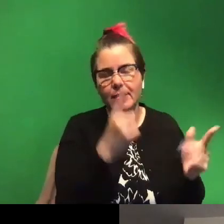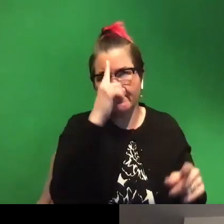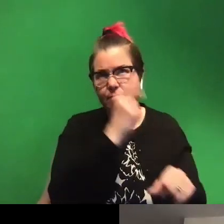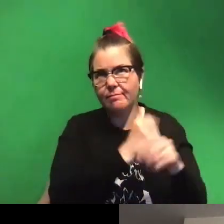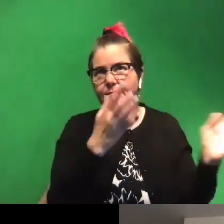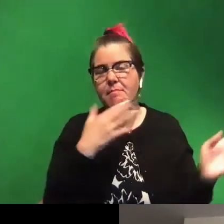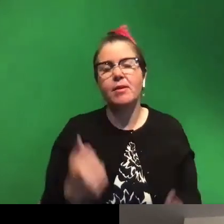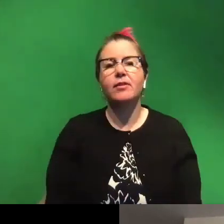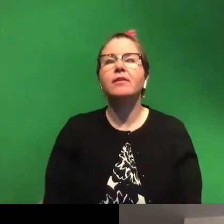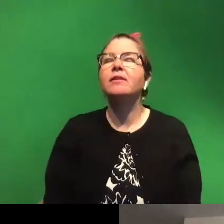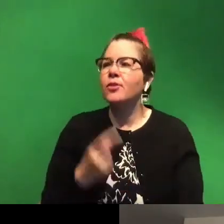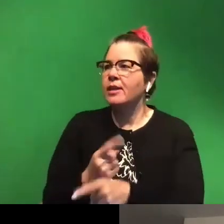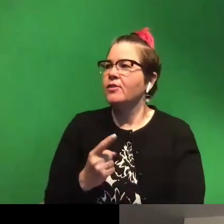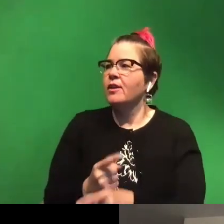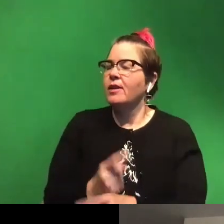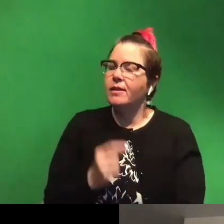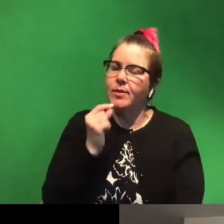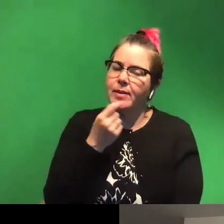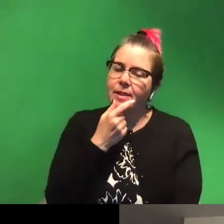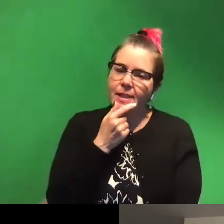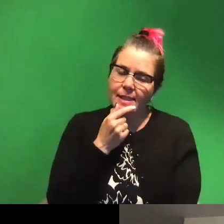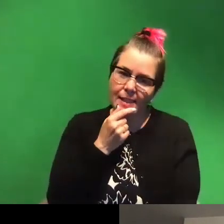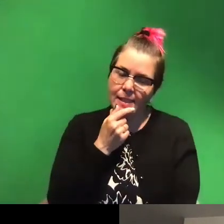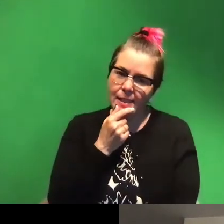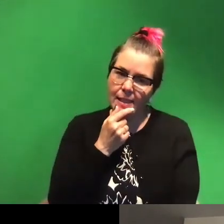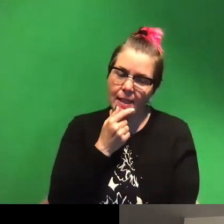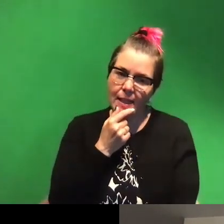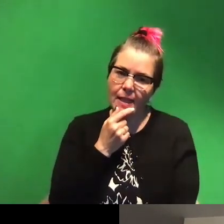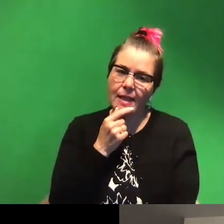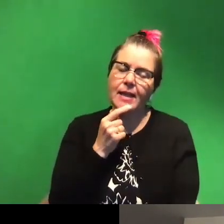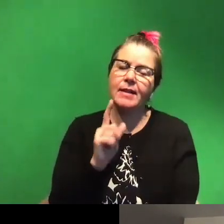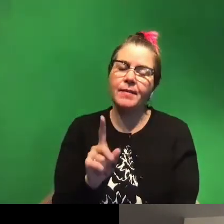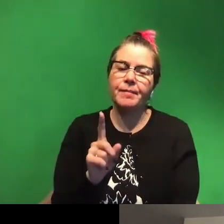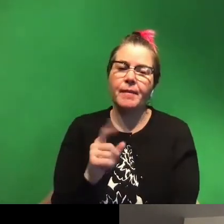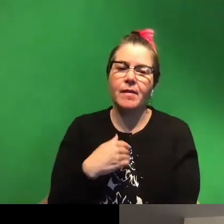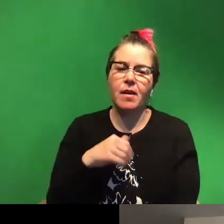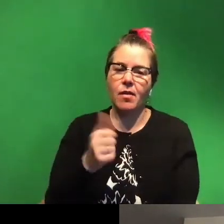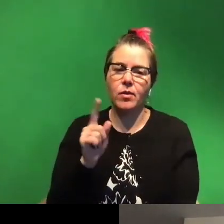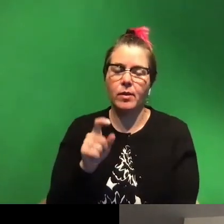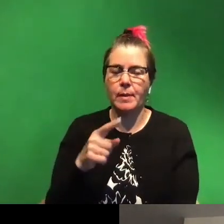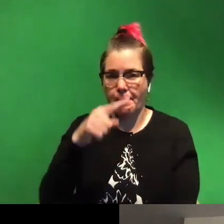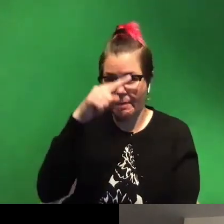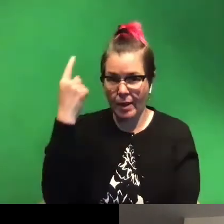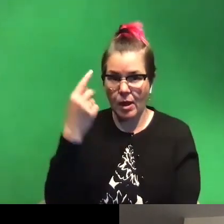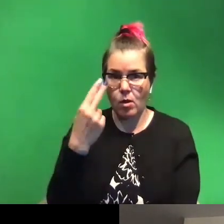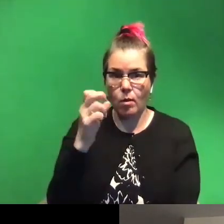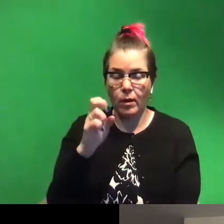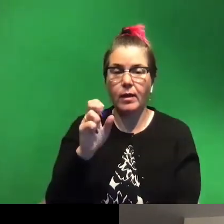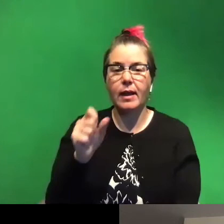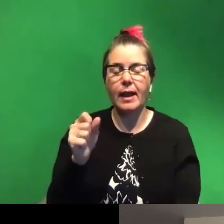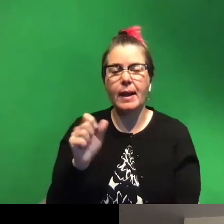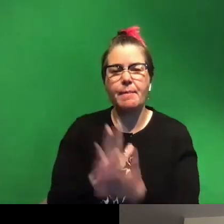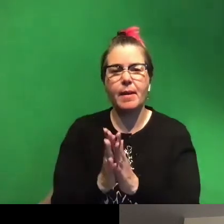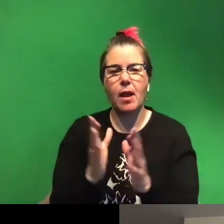Right. Very cool. So here's another question. Can black holes get smaller because